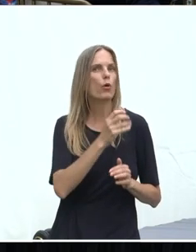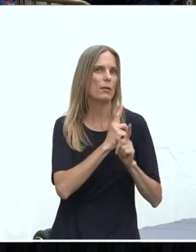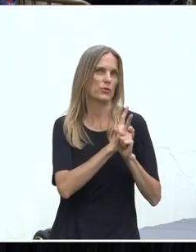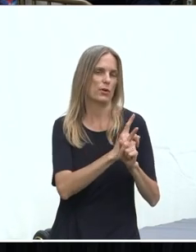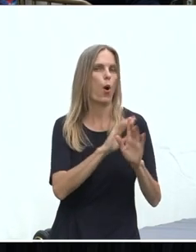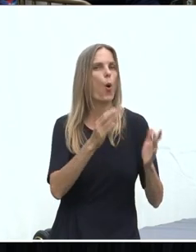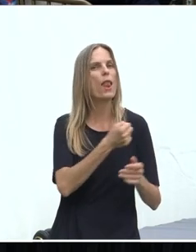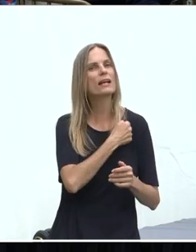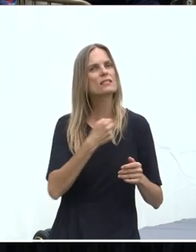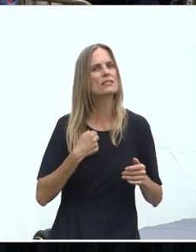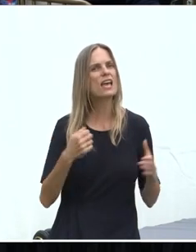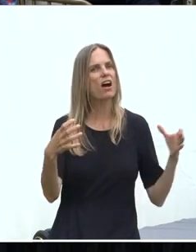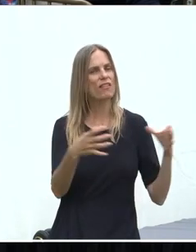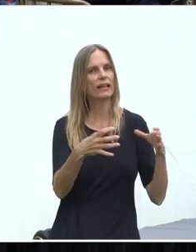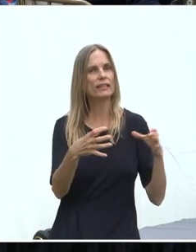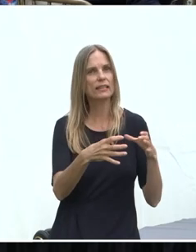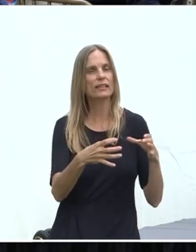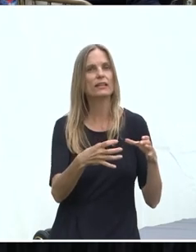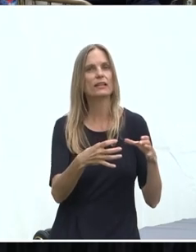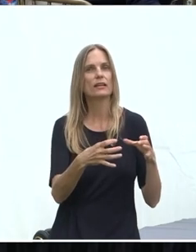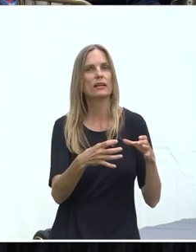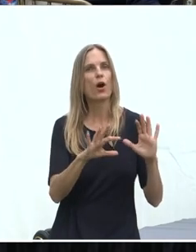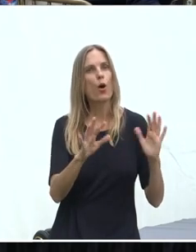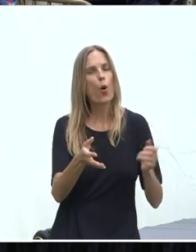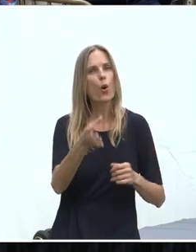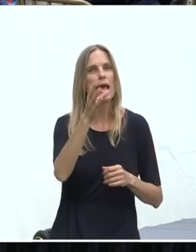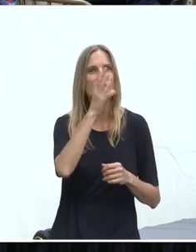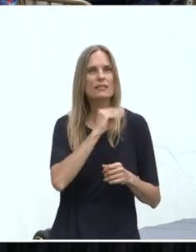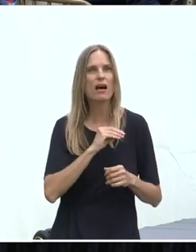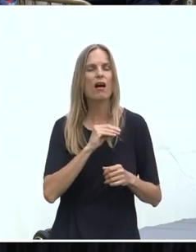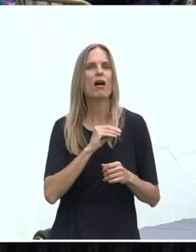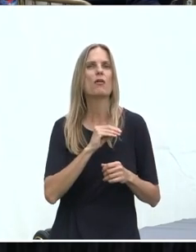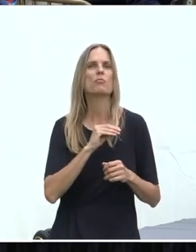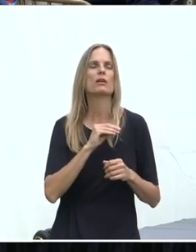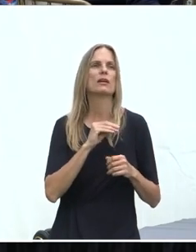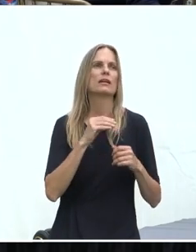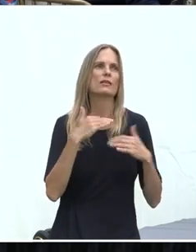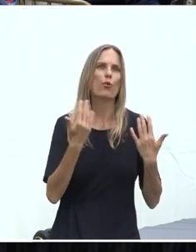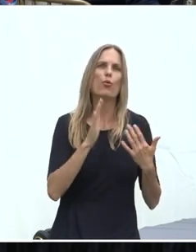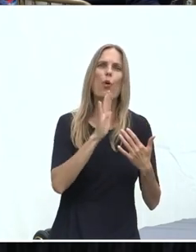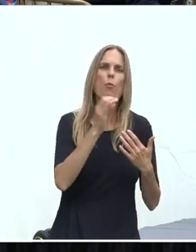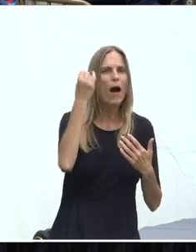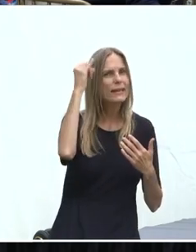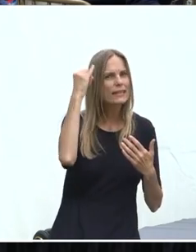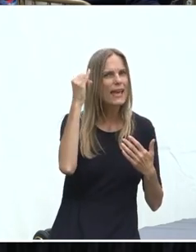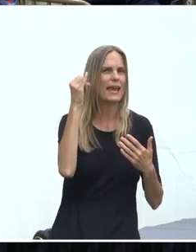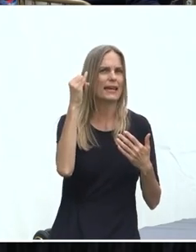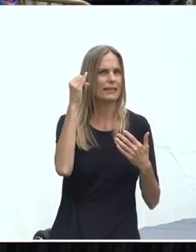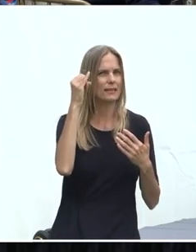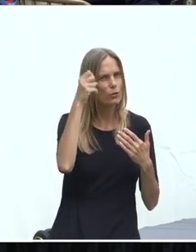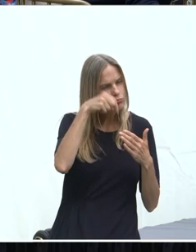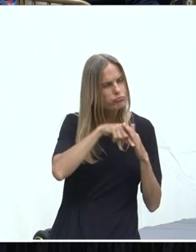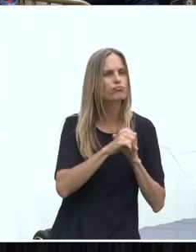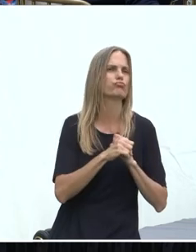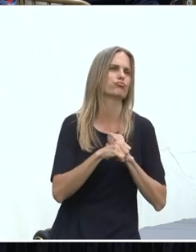armed forces be used and leveraged to mitigate the problems that we've discussed, especially considering that all the Nordic countries,